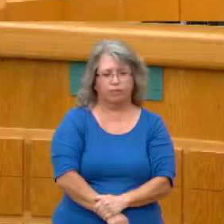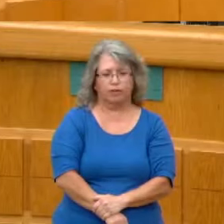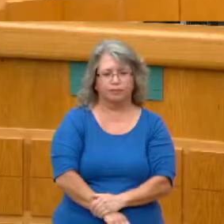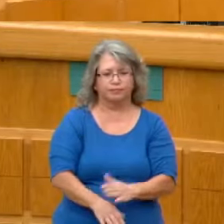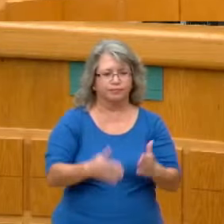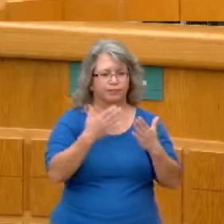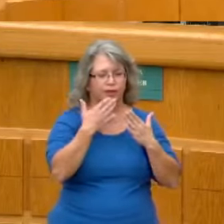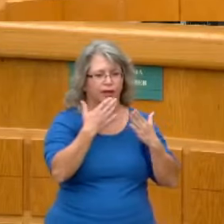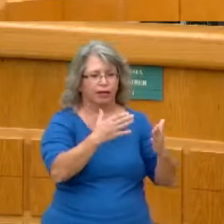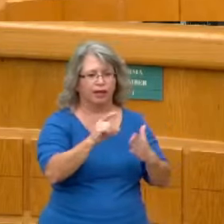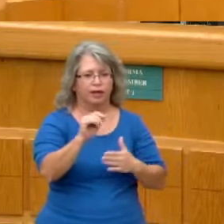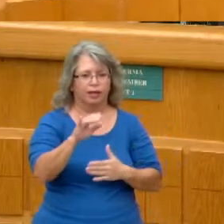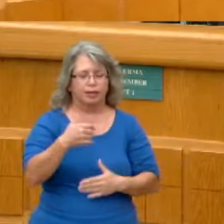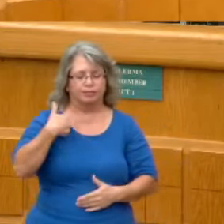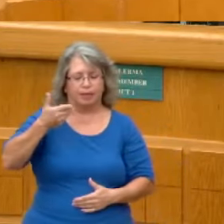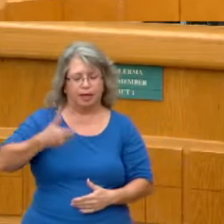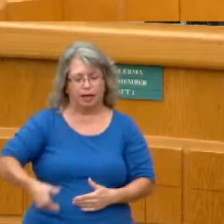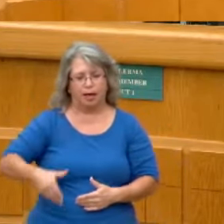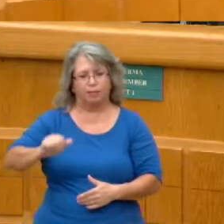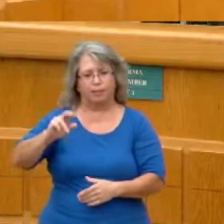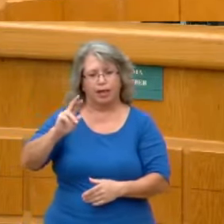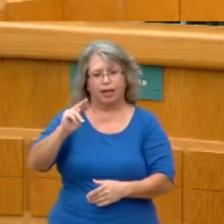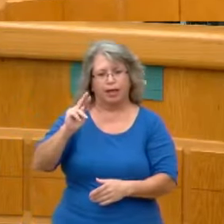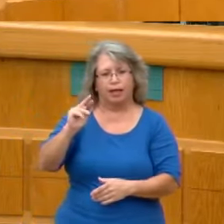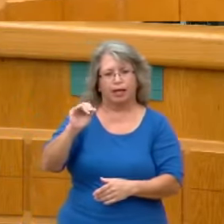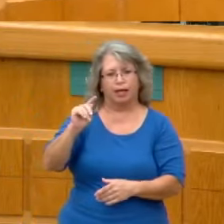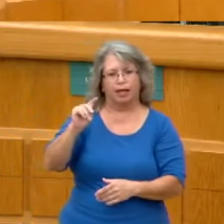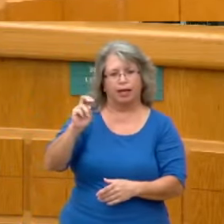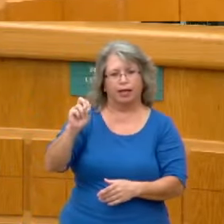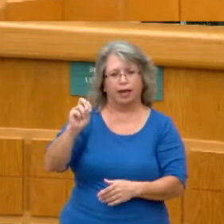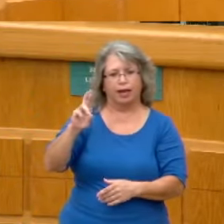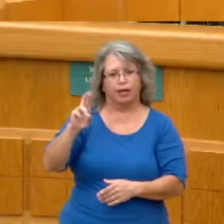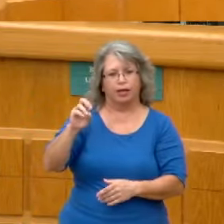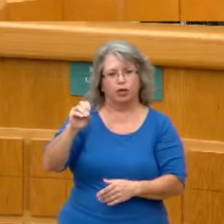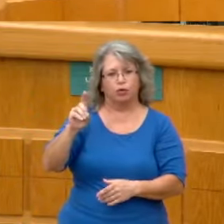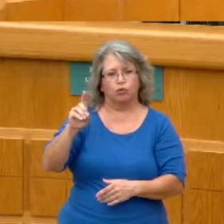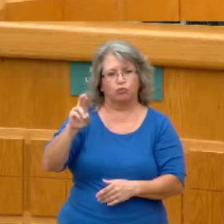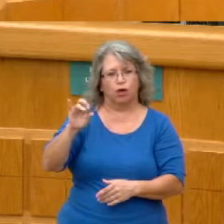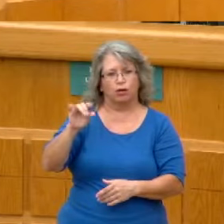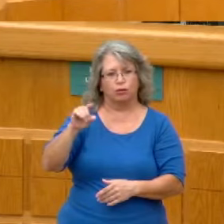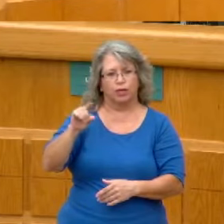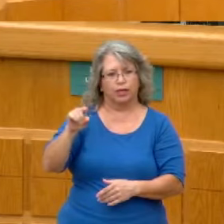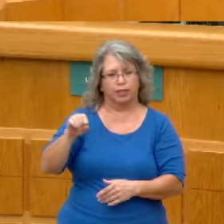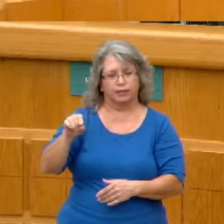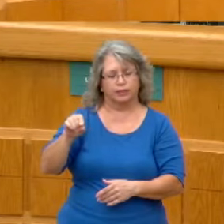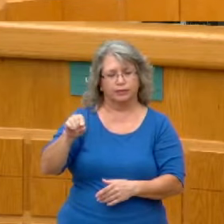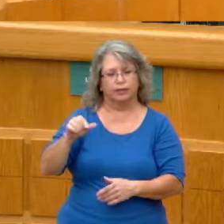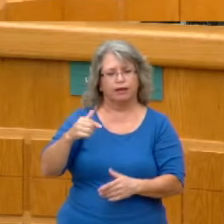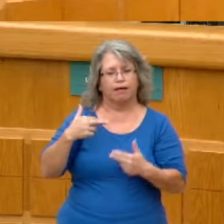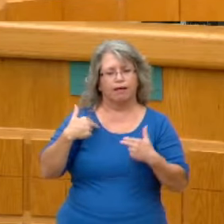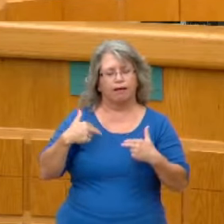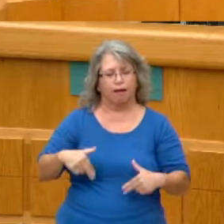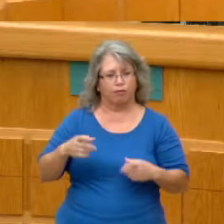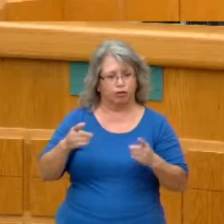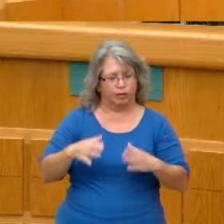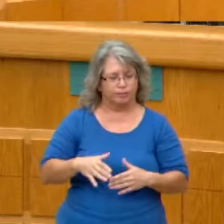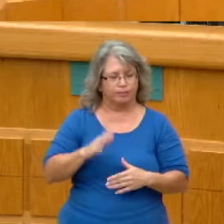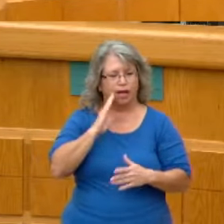Thank you, Gabby. Annette Rodriguez, Health Director. So I'm going to start with the Nueces County daily